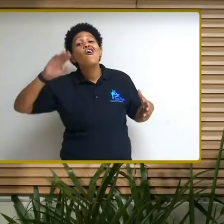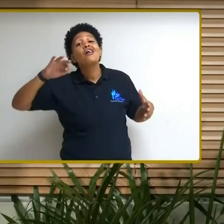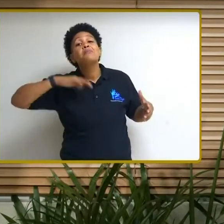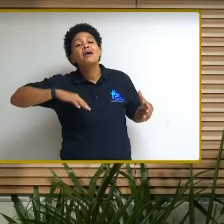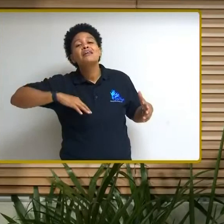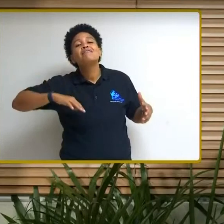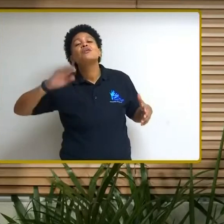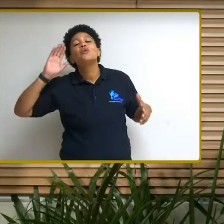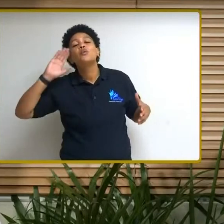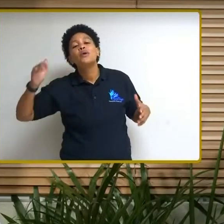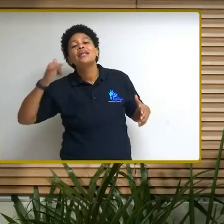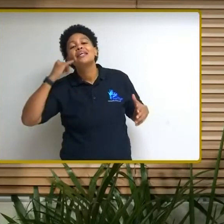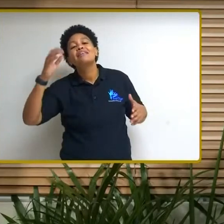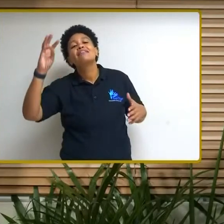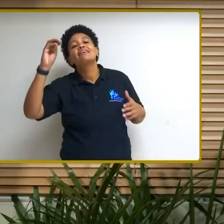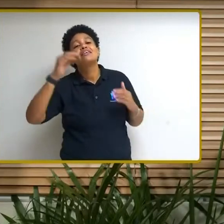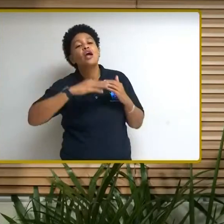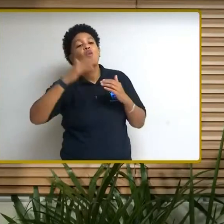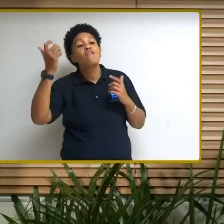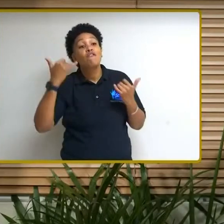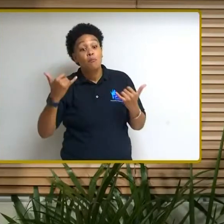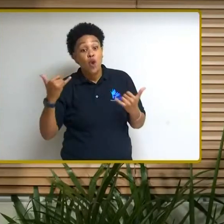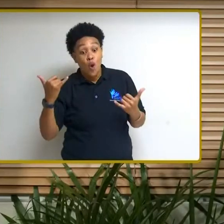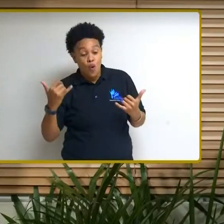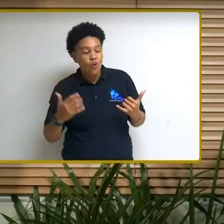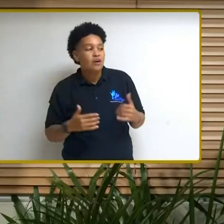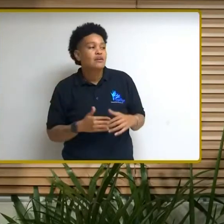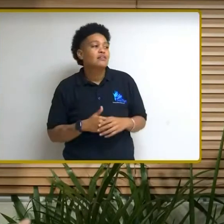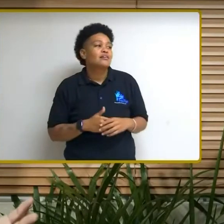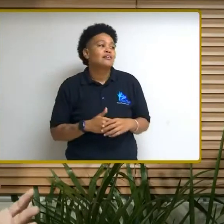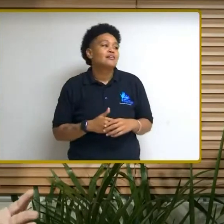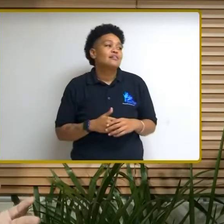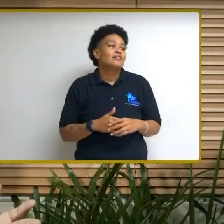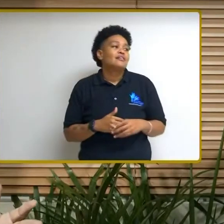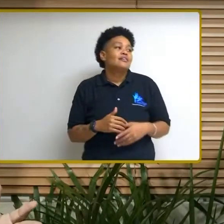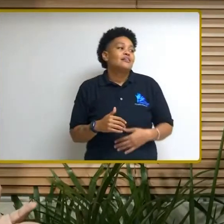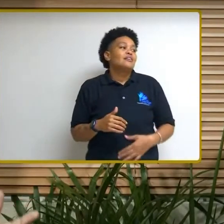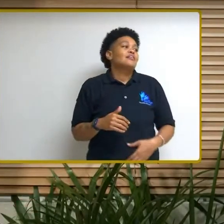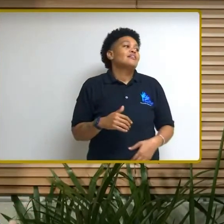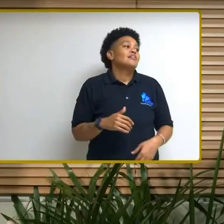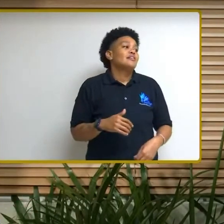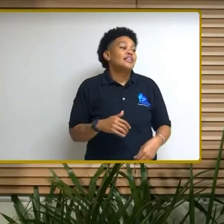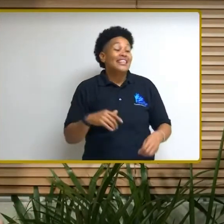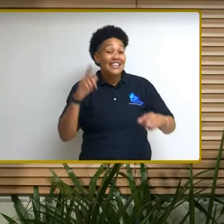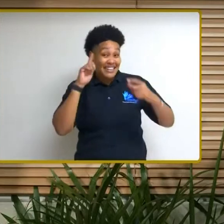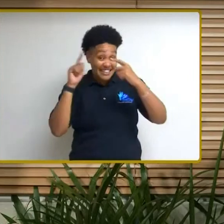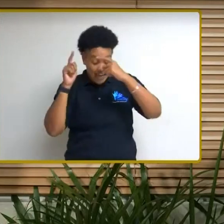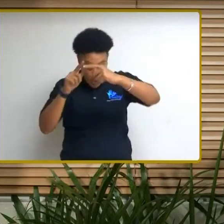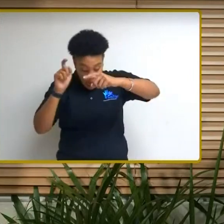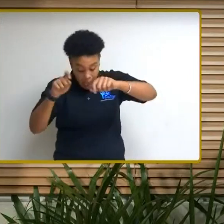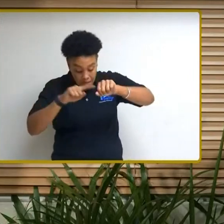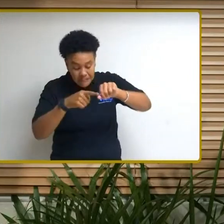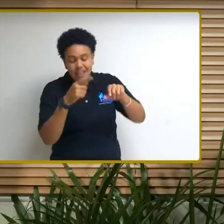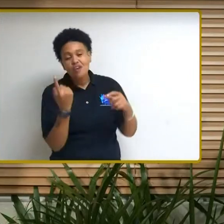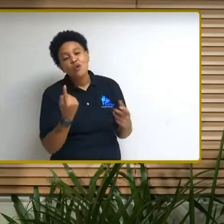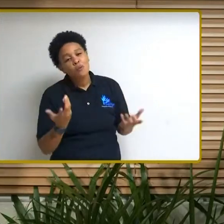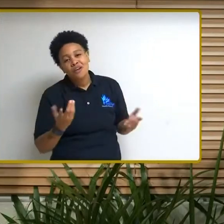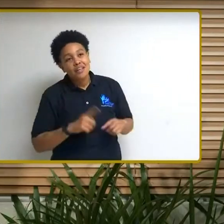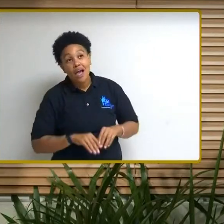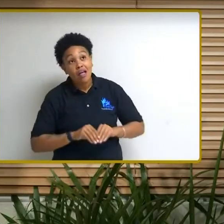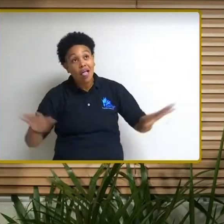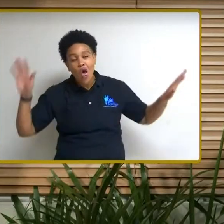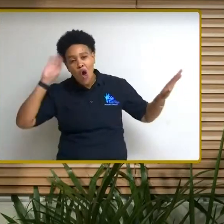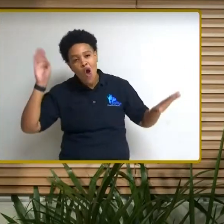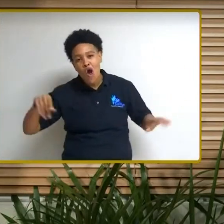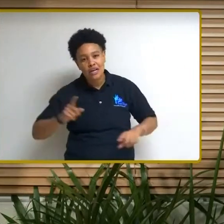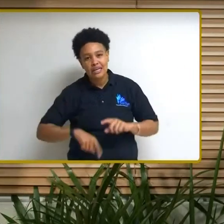will benefit if they are 60 and over as of now. But the targeting has to start somewhere, and hopefully